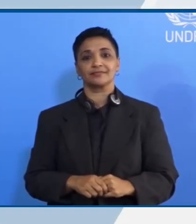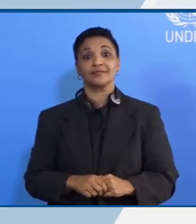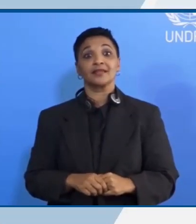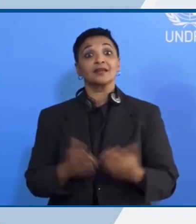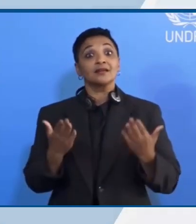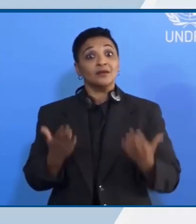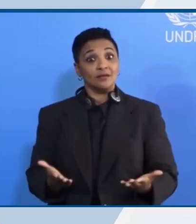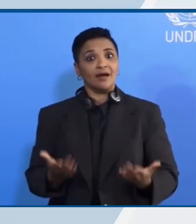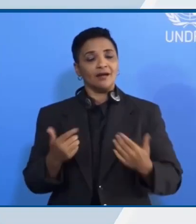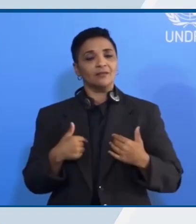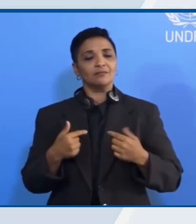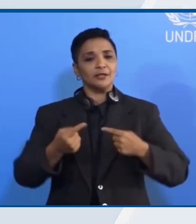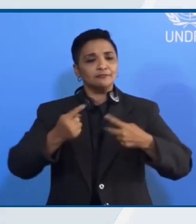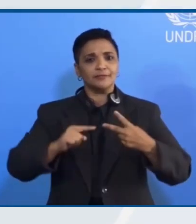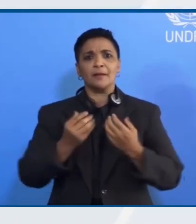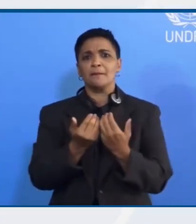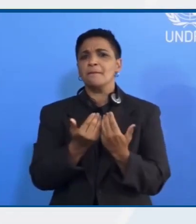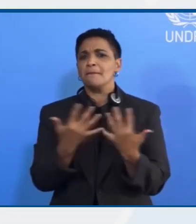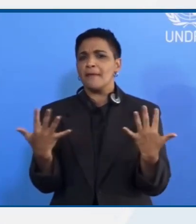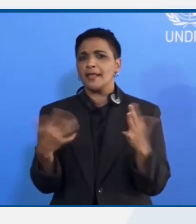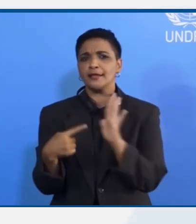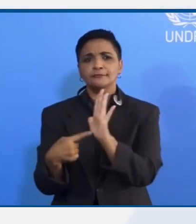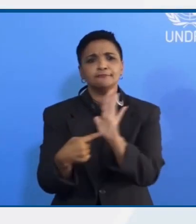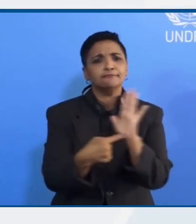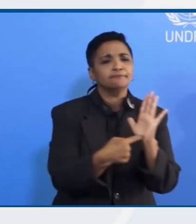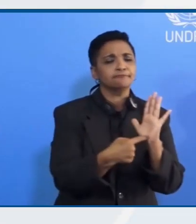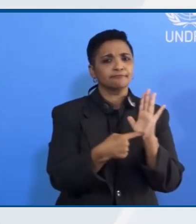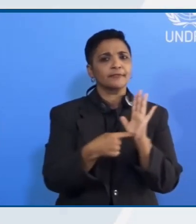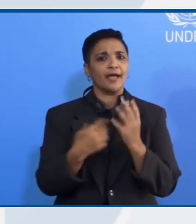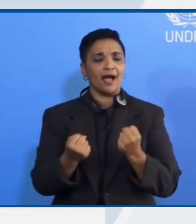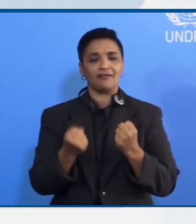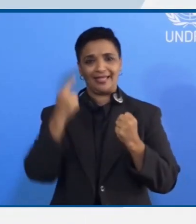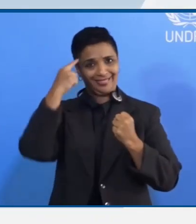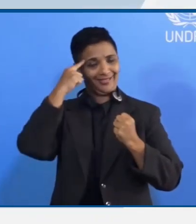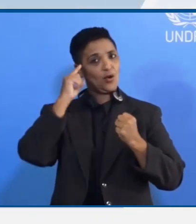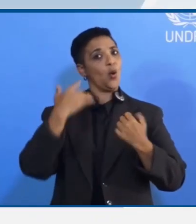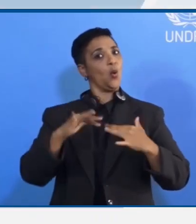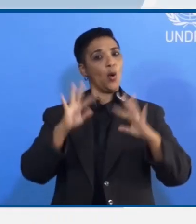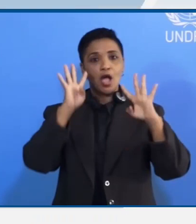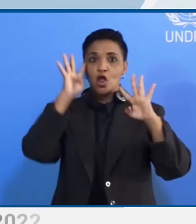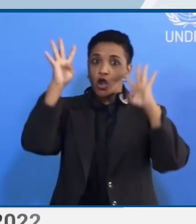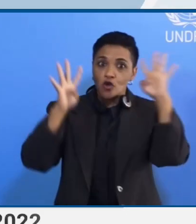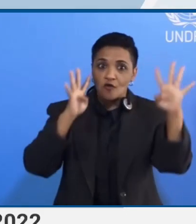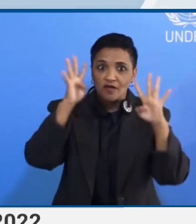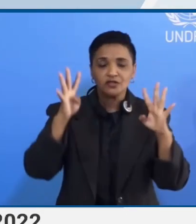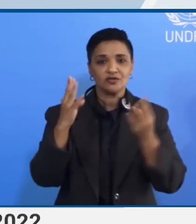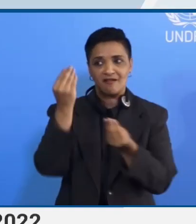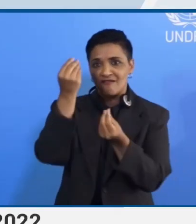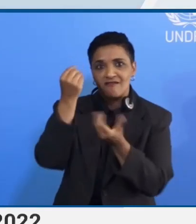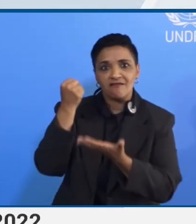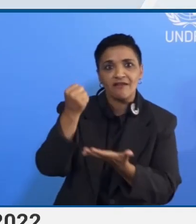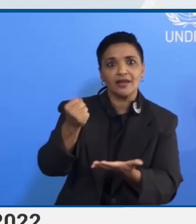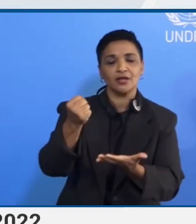to you, Sami. I mean, it's many decades now of talking about innovation, isn't it, in financial mechanisms, of talking